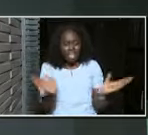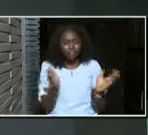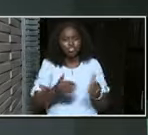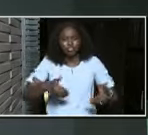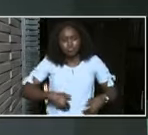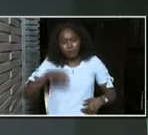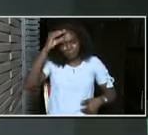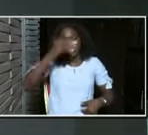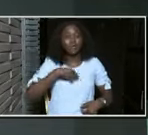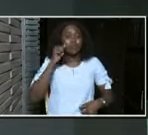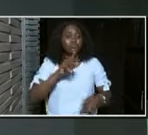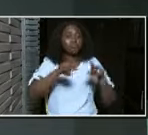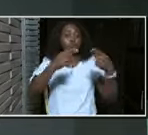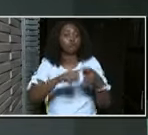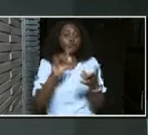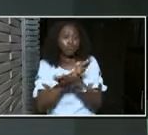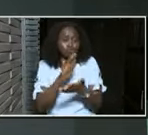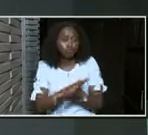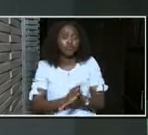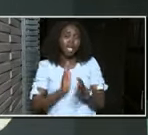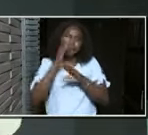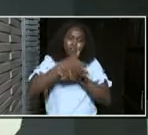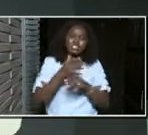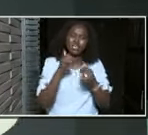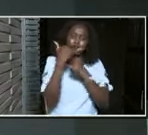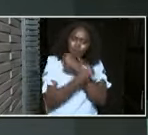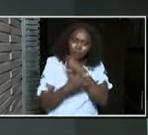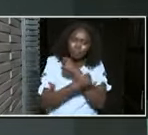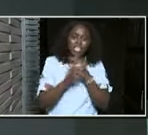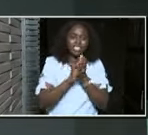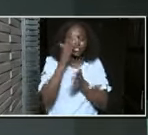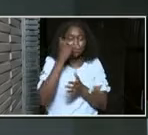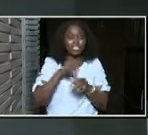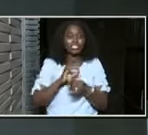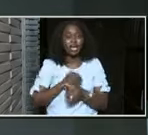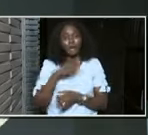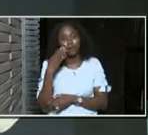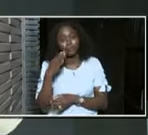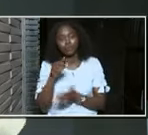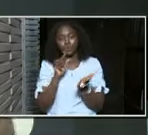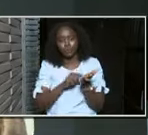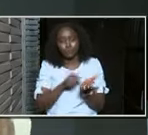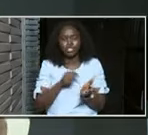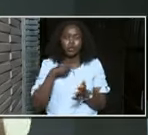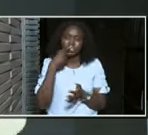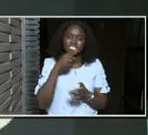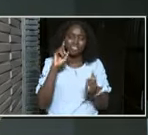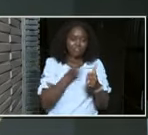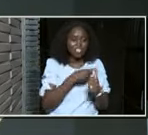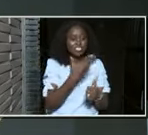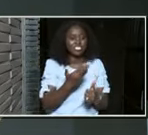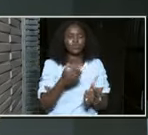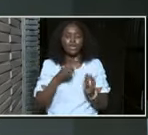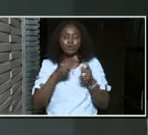women to go to schools across the country. And that was why in our blueprint, we said the first thing we are going to do was